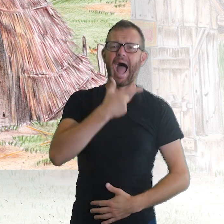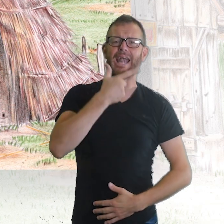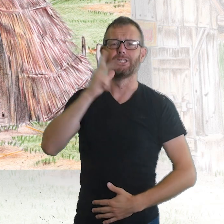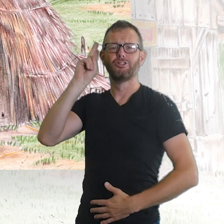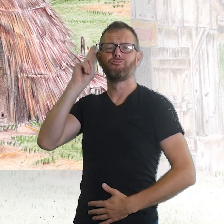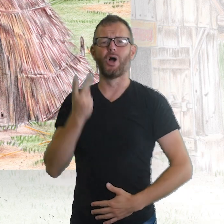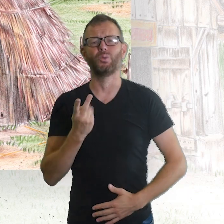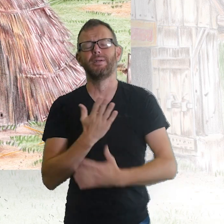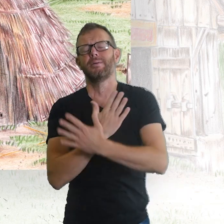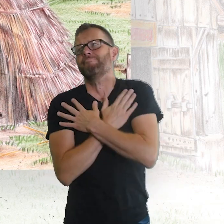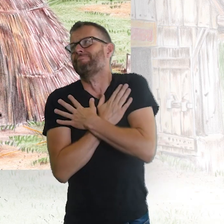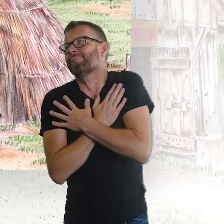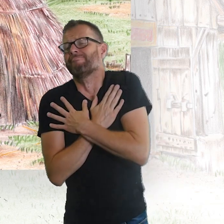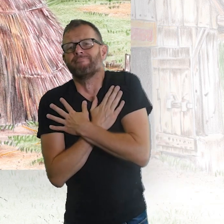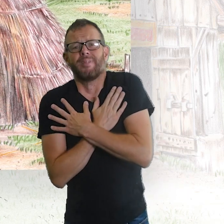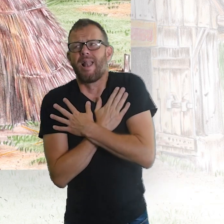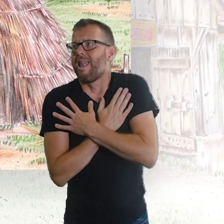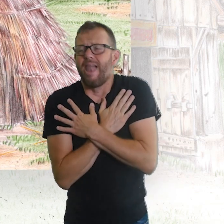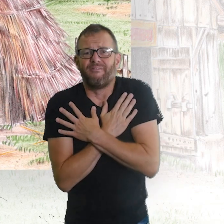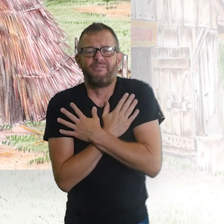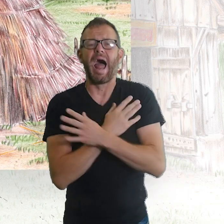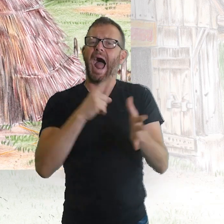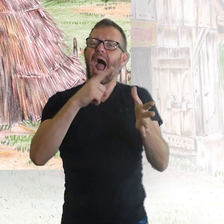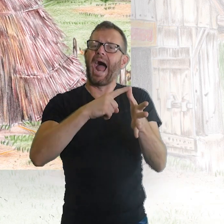Alex and Rosie loved the Anglo-Saxon village.